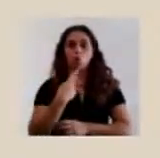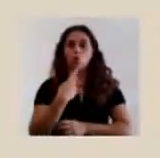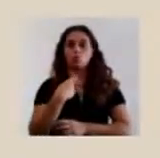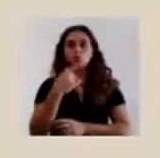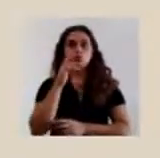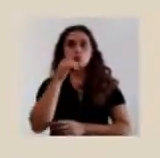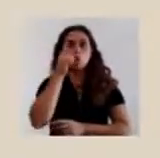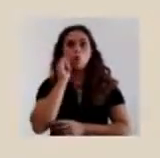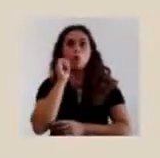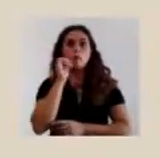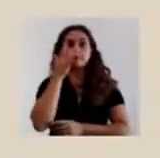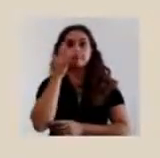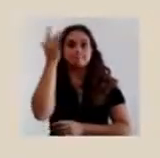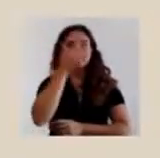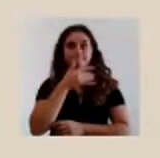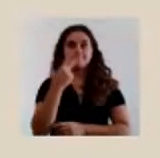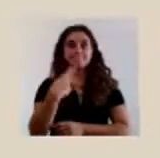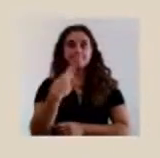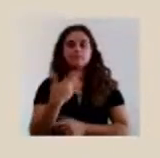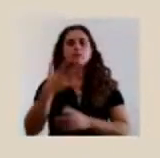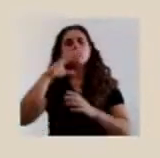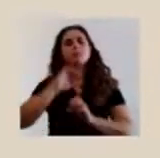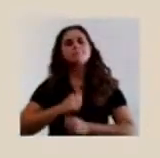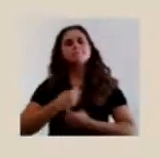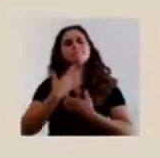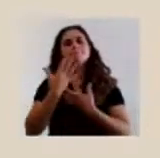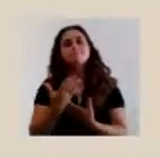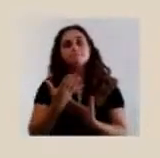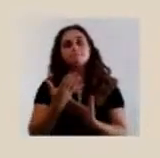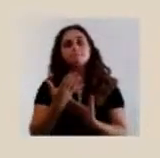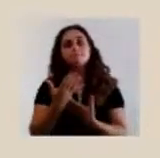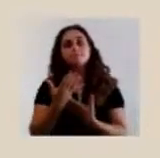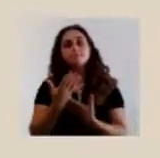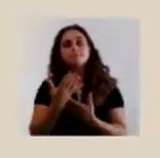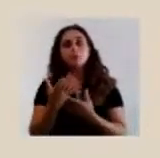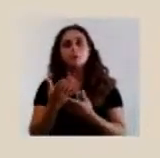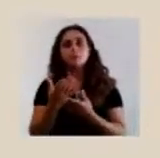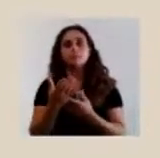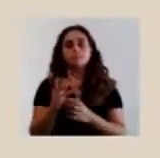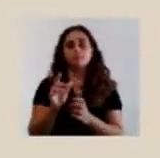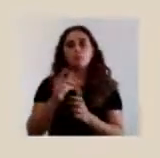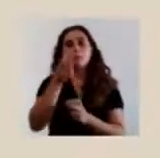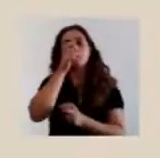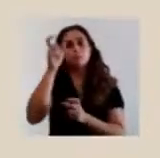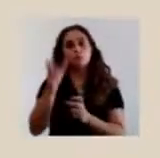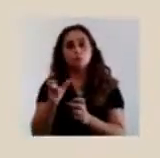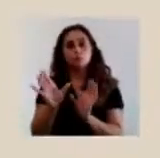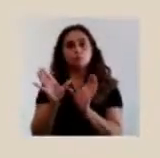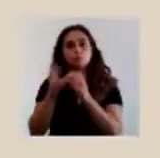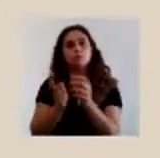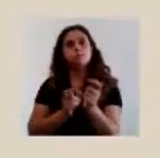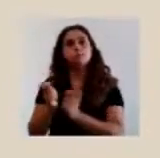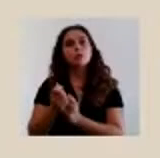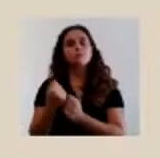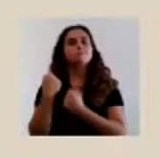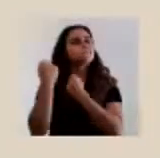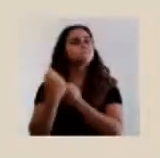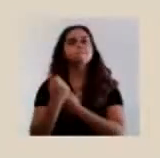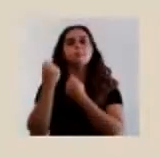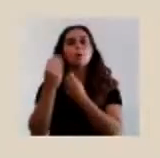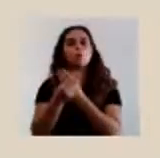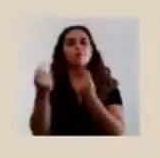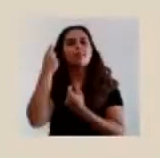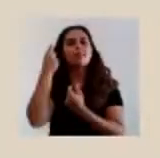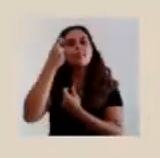men. I'll also share with you that the member of our organizing team who could not solve the gender riddle